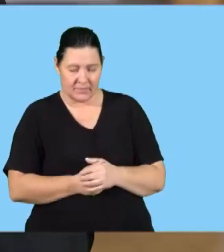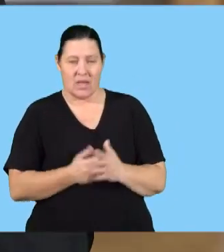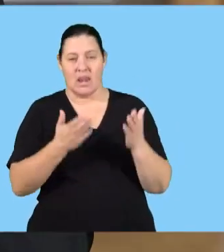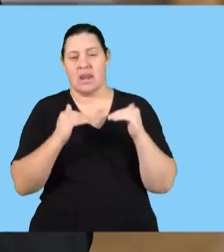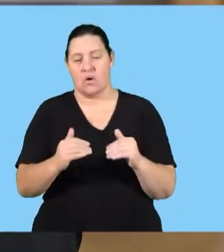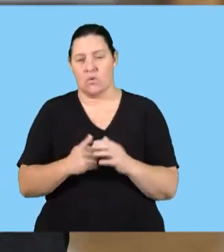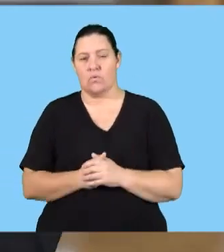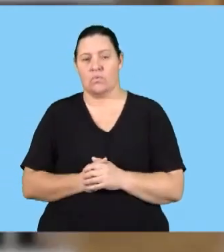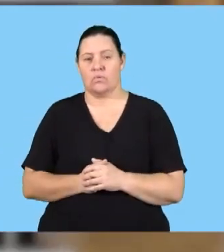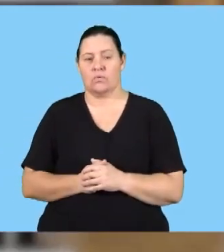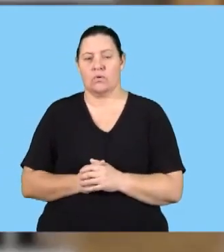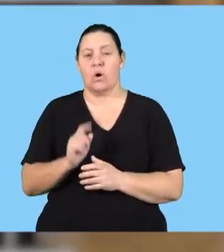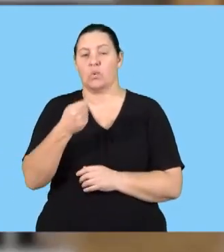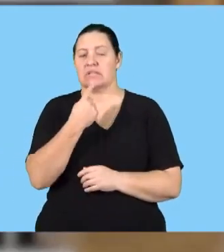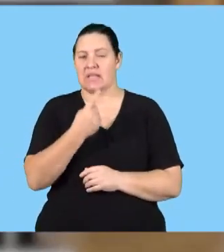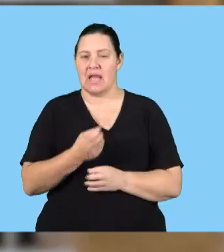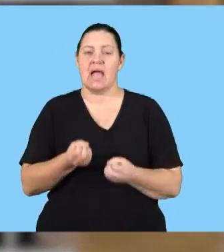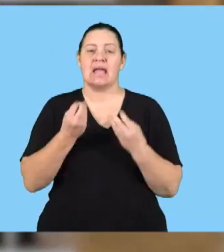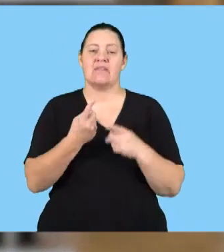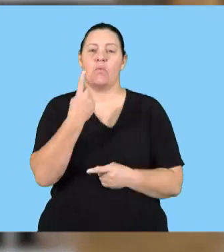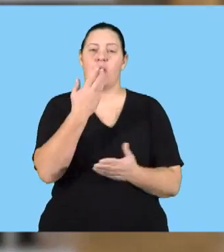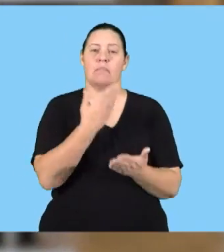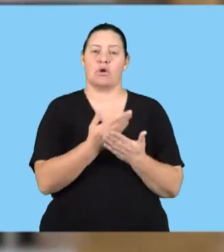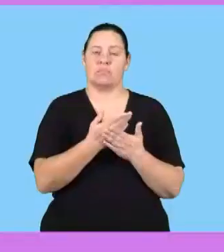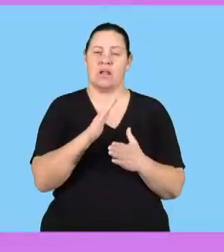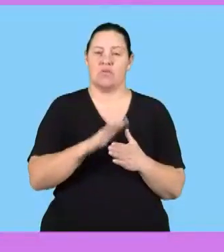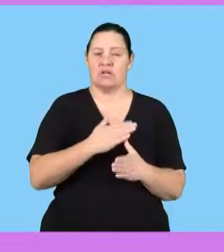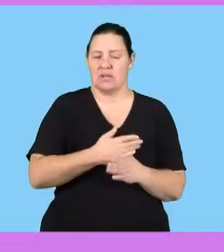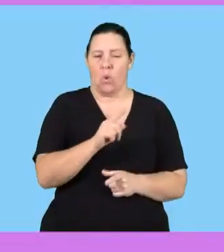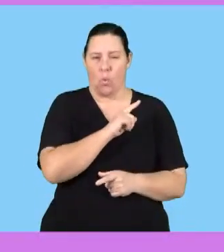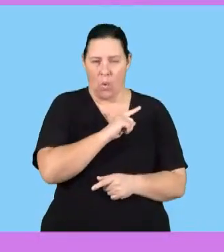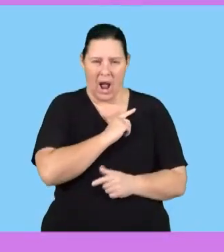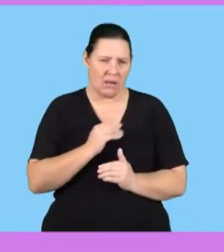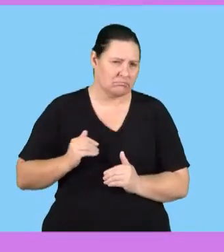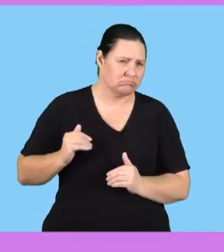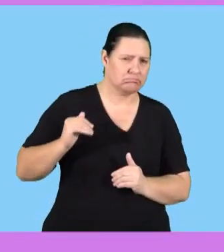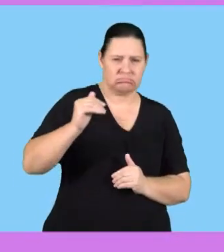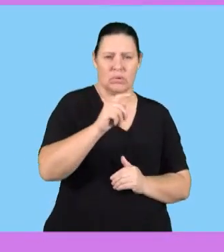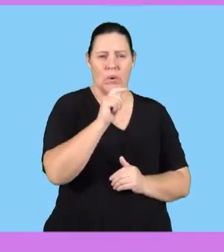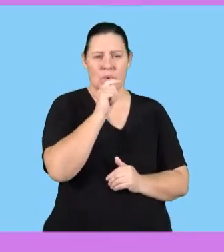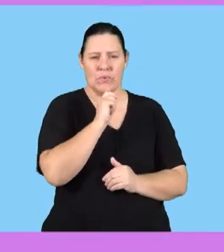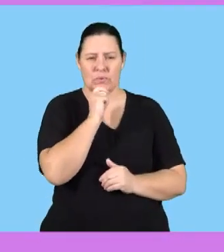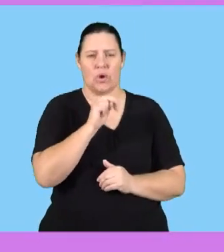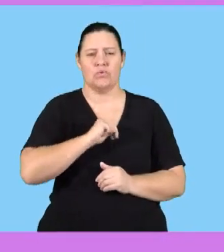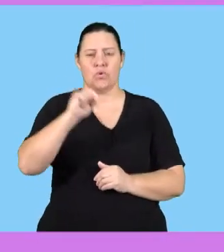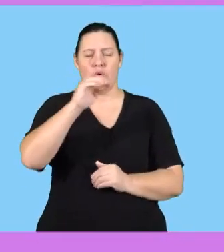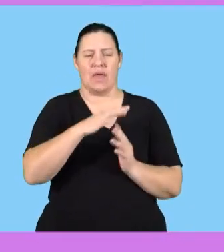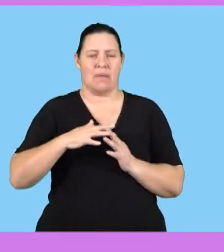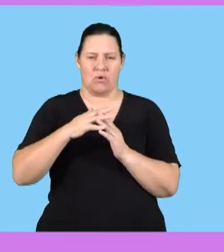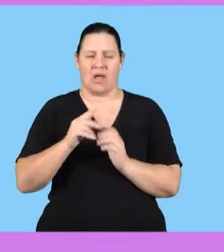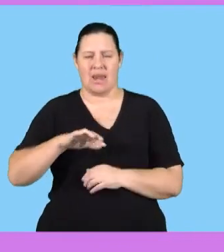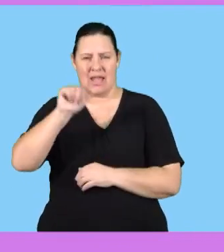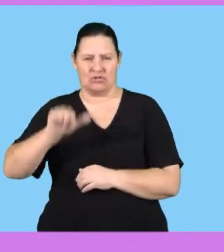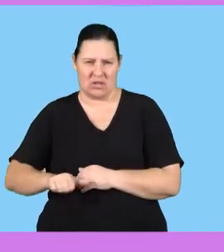you. Then we have here a question that says, give one possible reason for the high consumption of crude oil in North